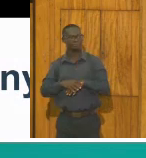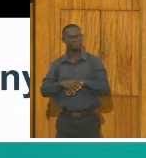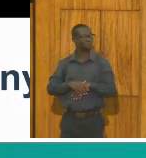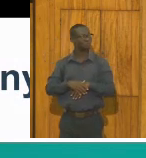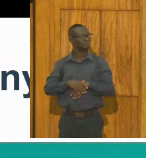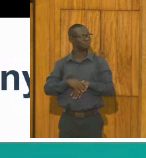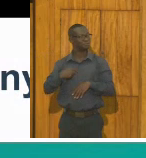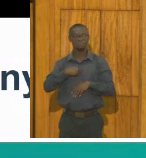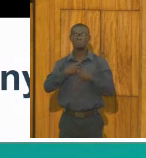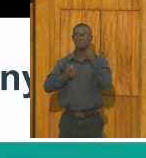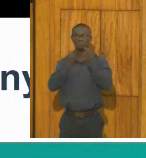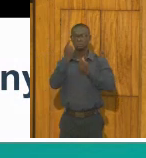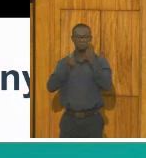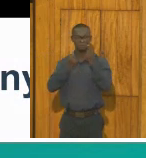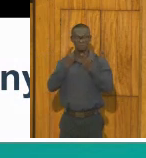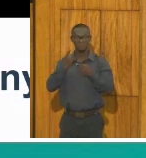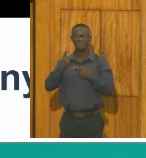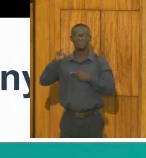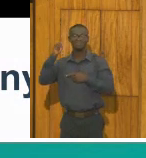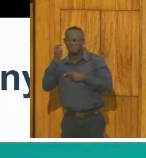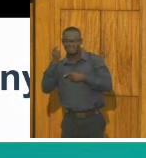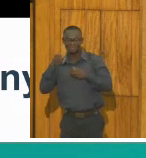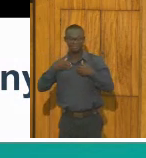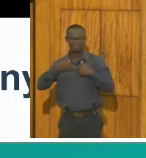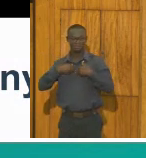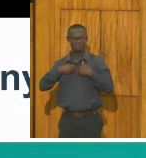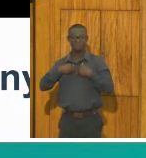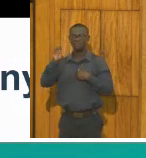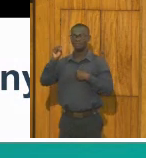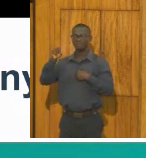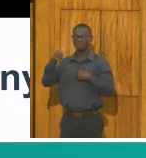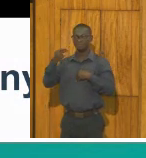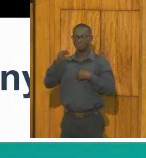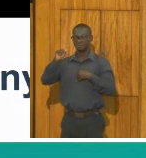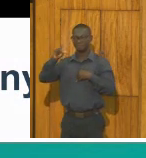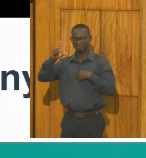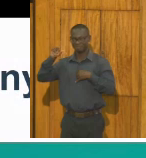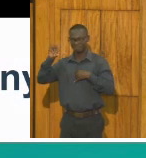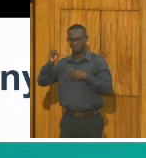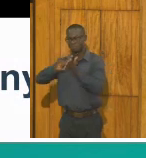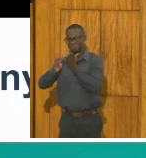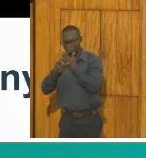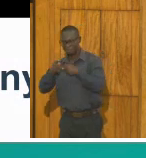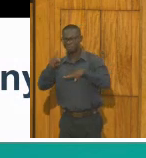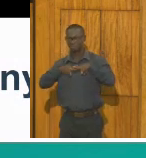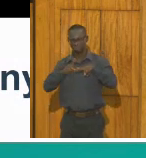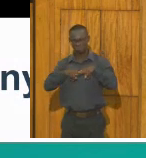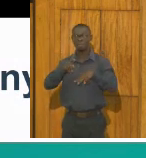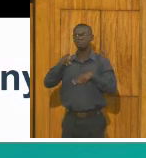we realized that Kenya has been having a syphilis program, HIV program, and testing for HIV and syphilis.